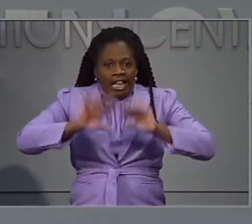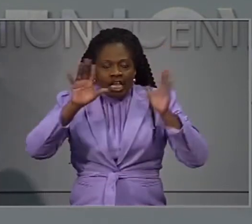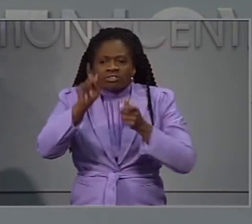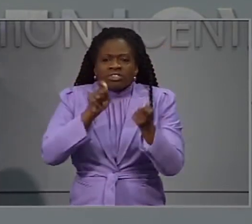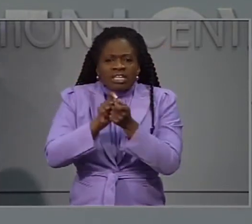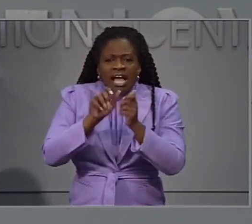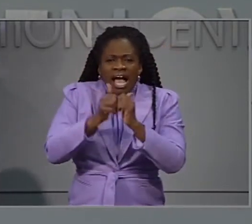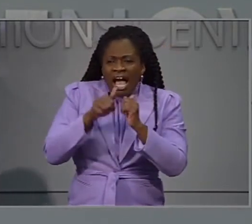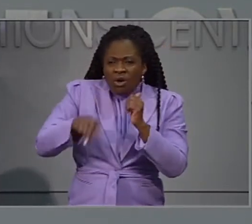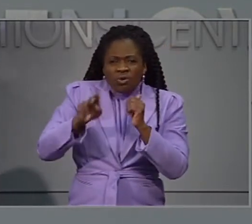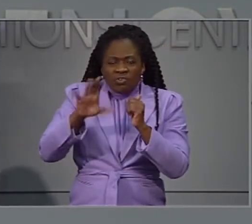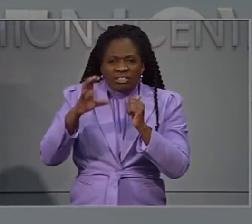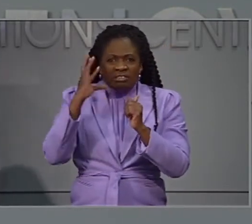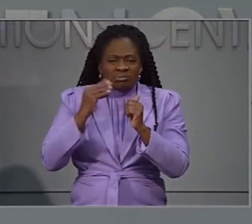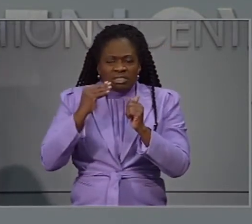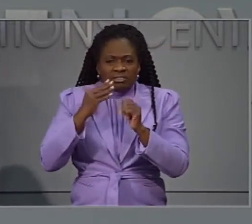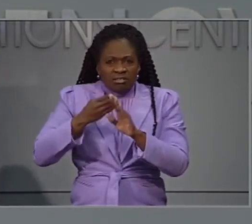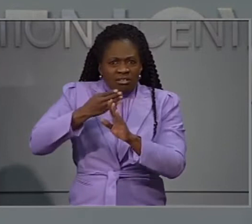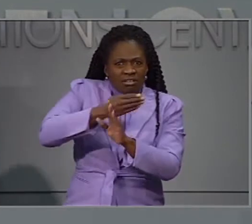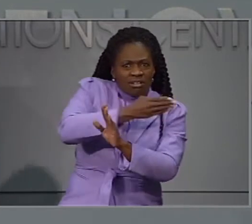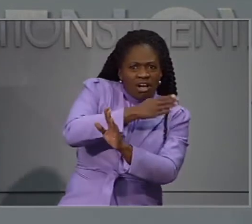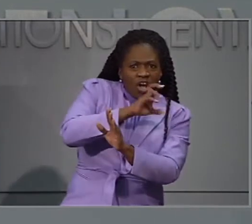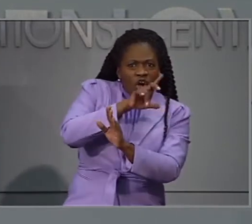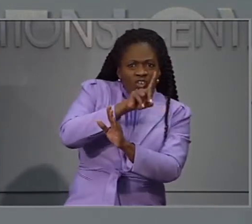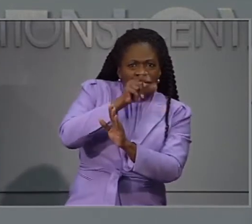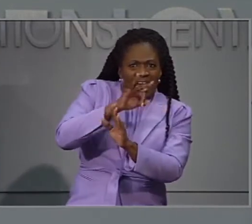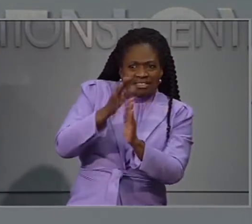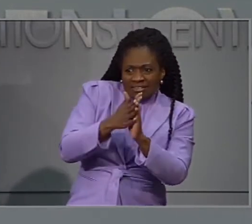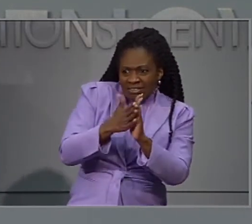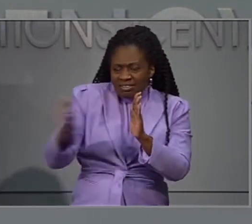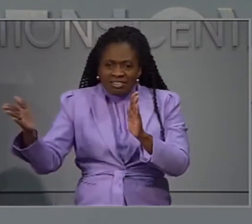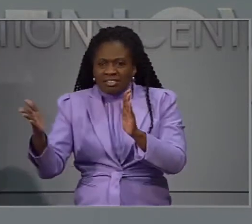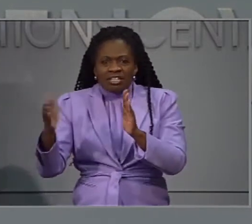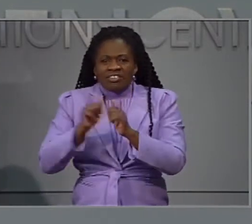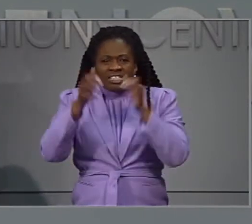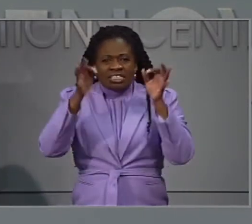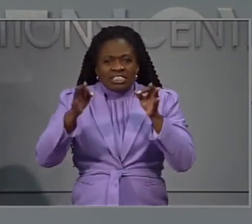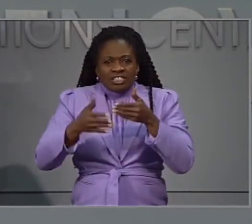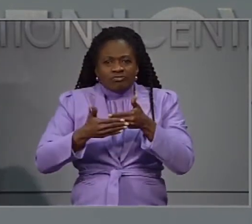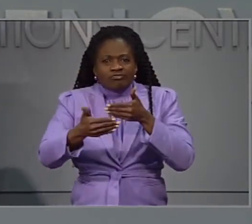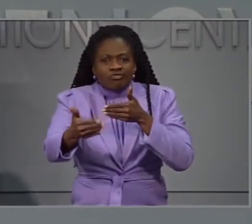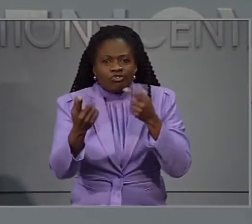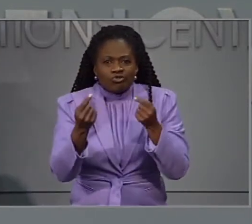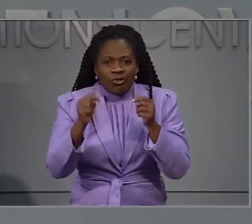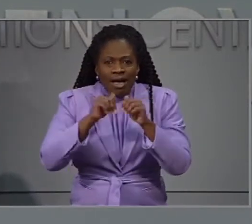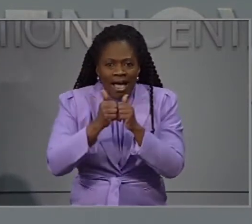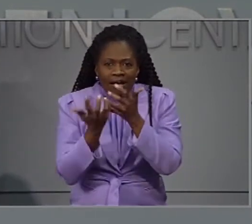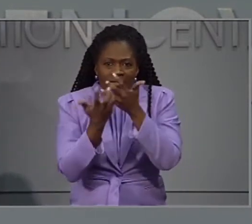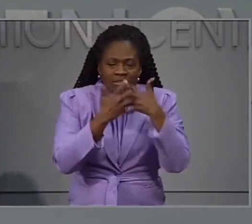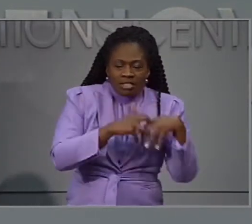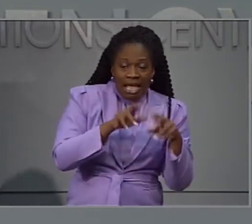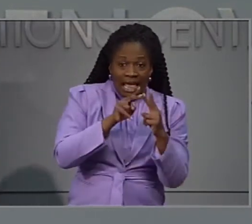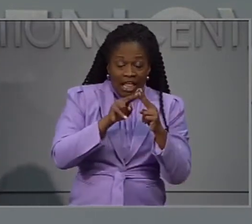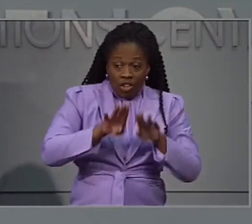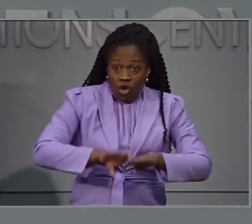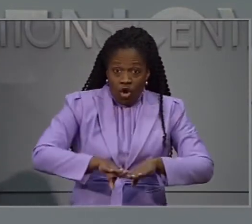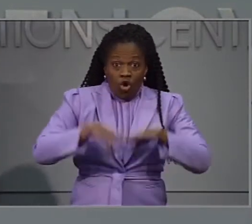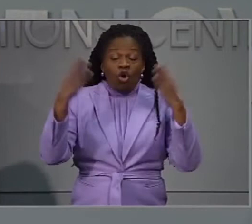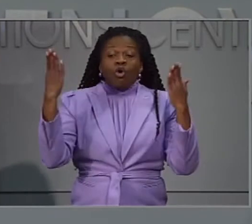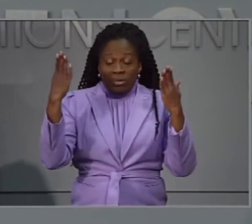North Carolina experienced COVID-19 and what does this mean for decisions going forward in terms of either